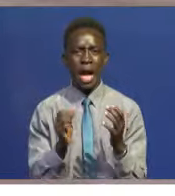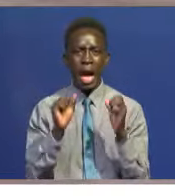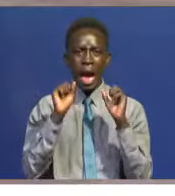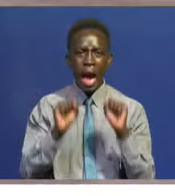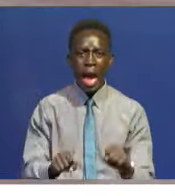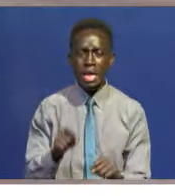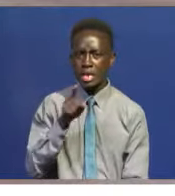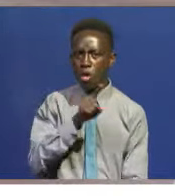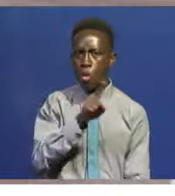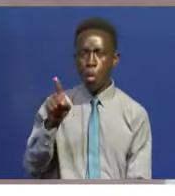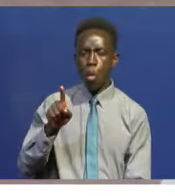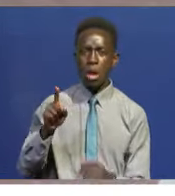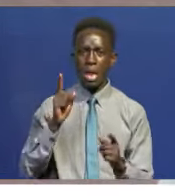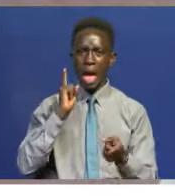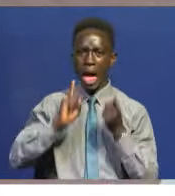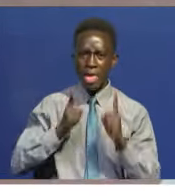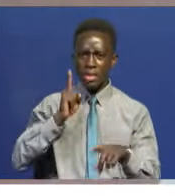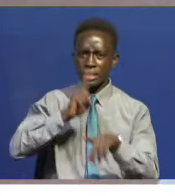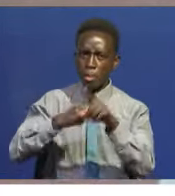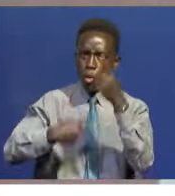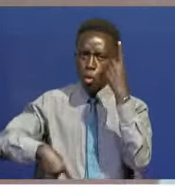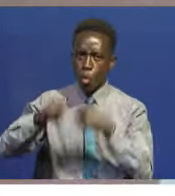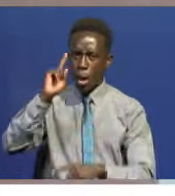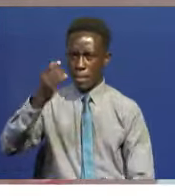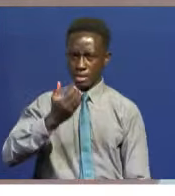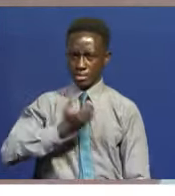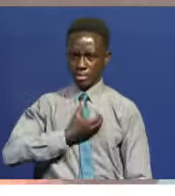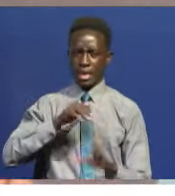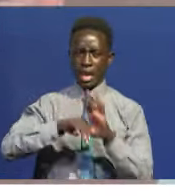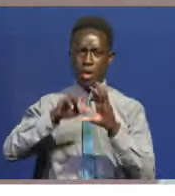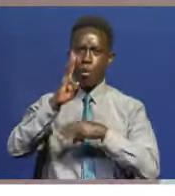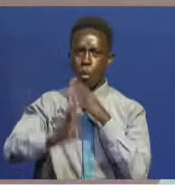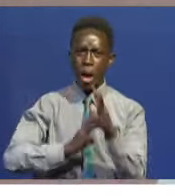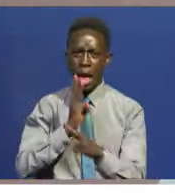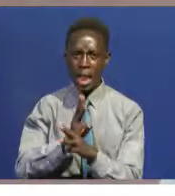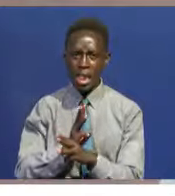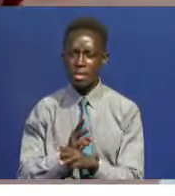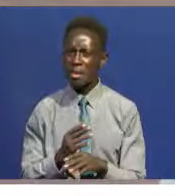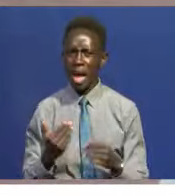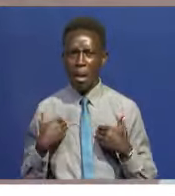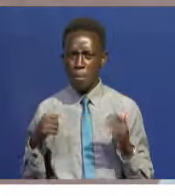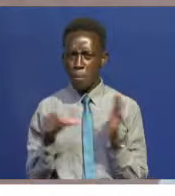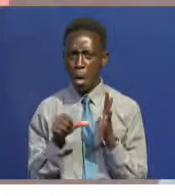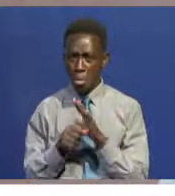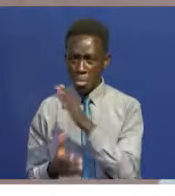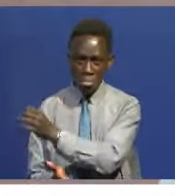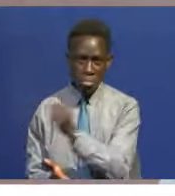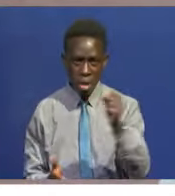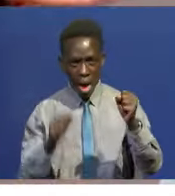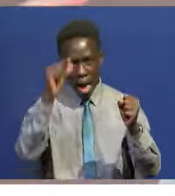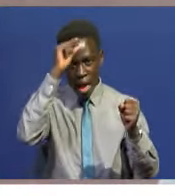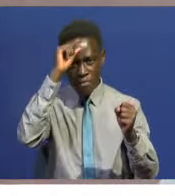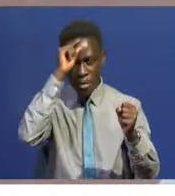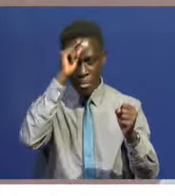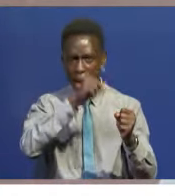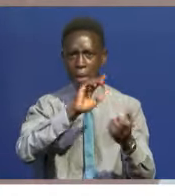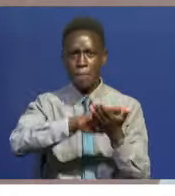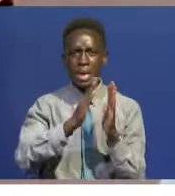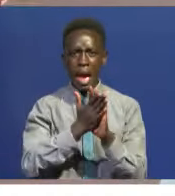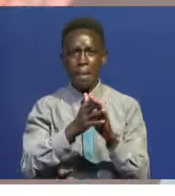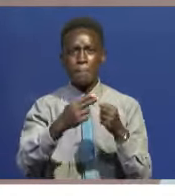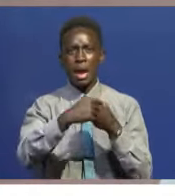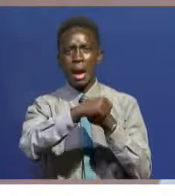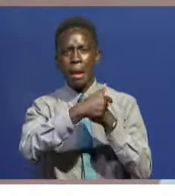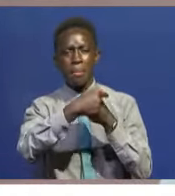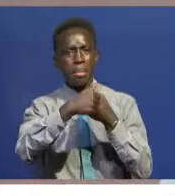world athletes once they win their medals in the world. There's no problem to take them to government parastatals to become brand ambassadors